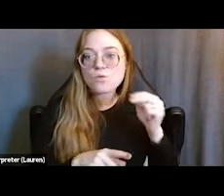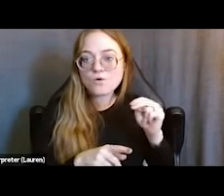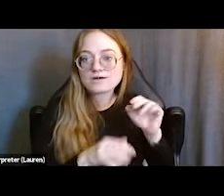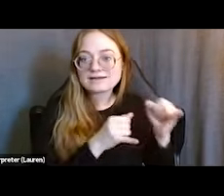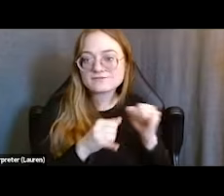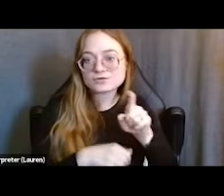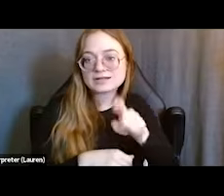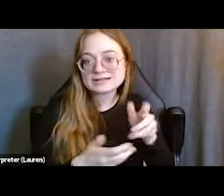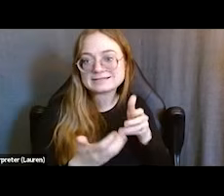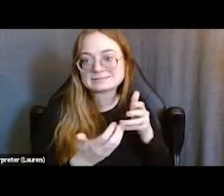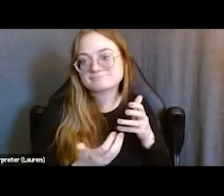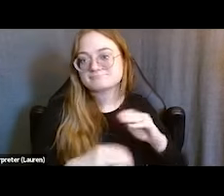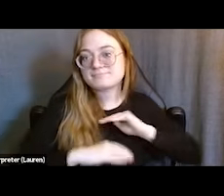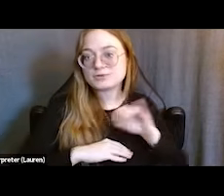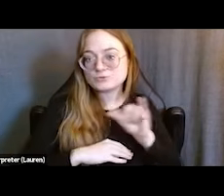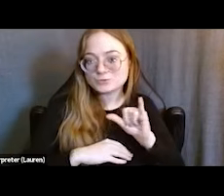the next page, you can see